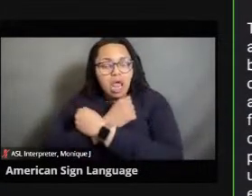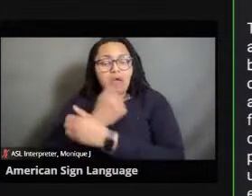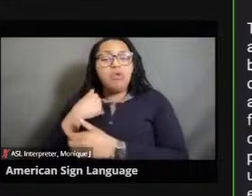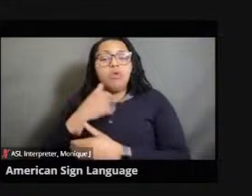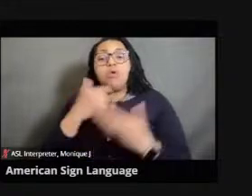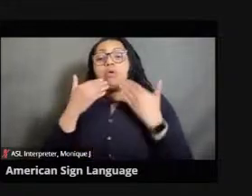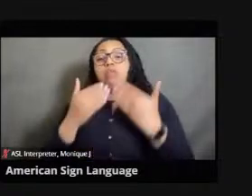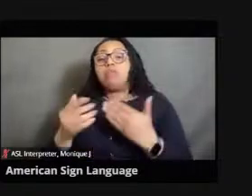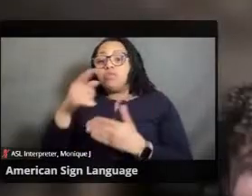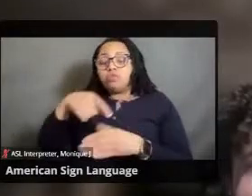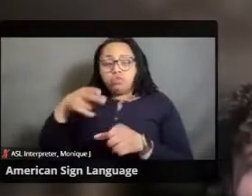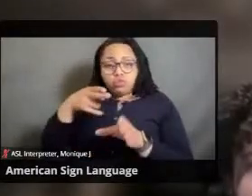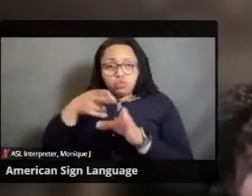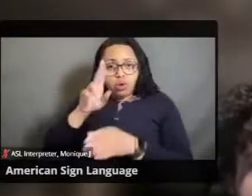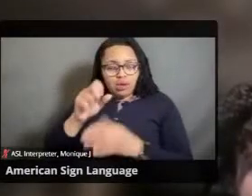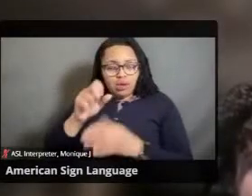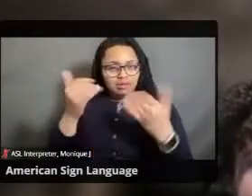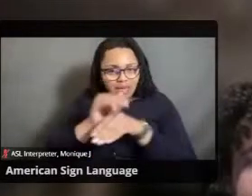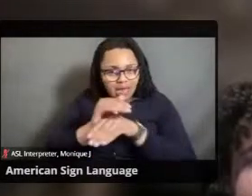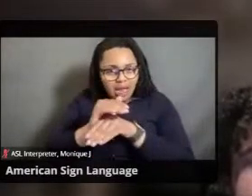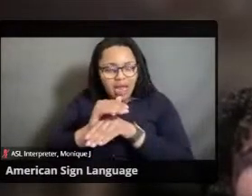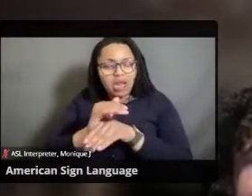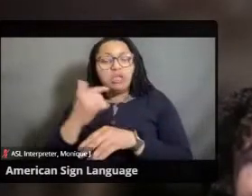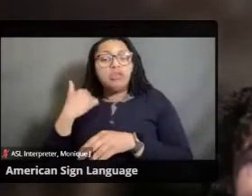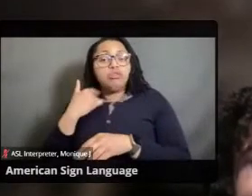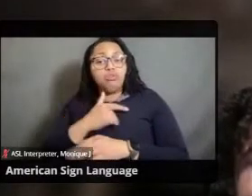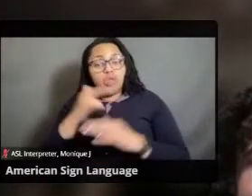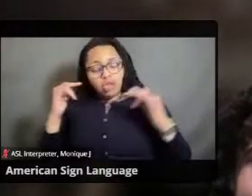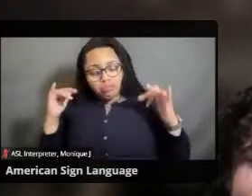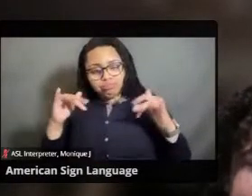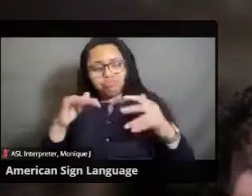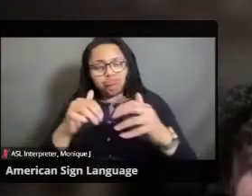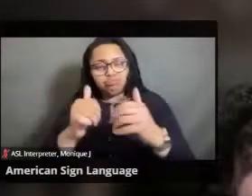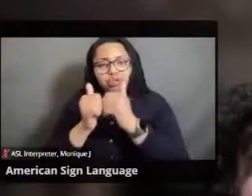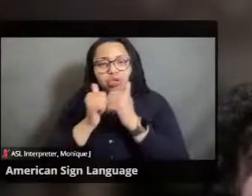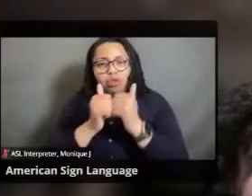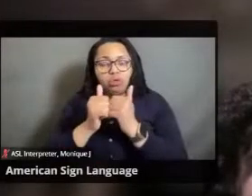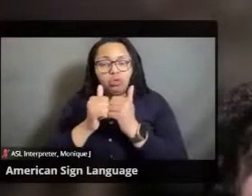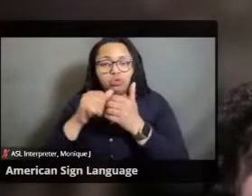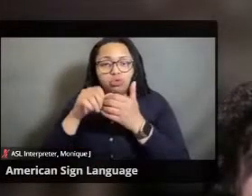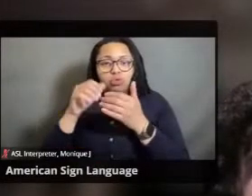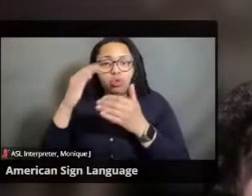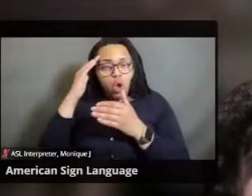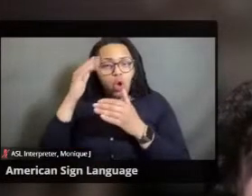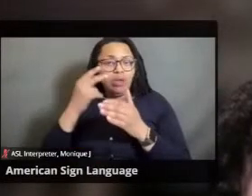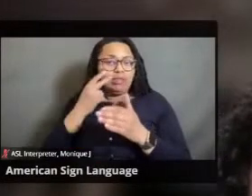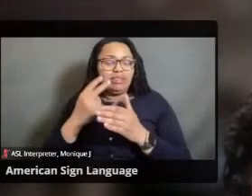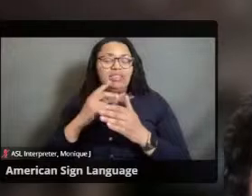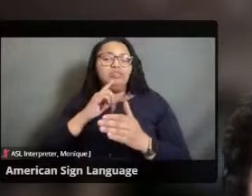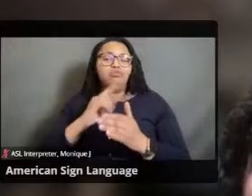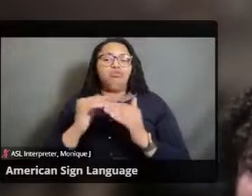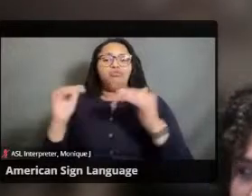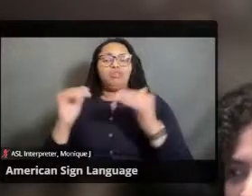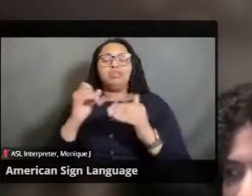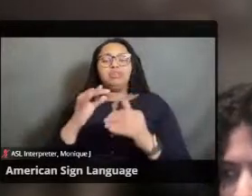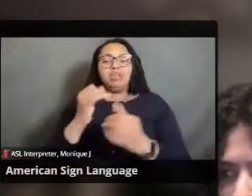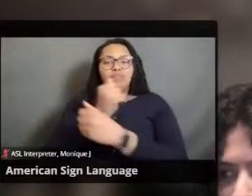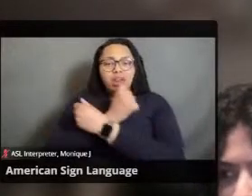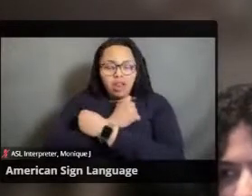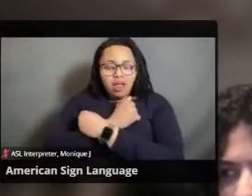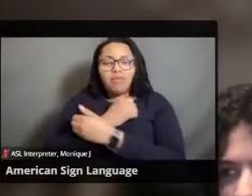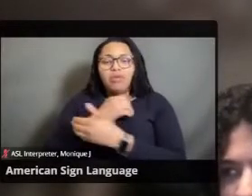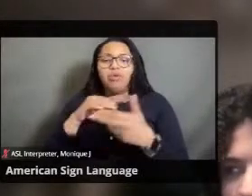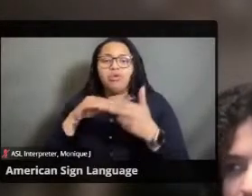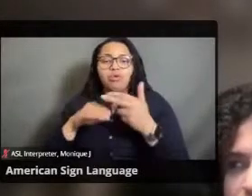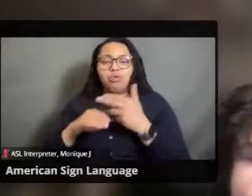have joined us tonight as we gather to embody that truth, justice, and love this evening, even in the midst of the despair in